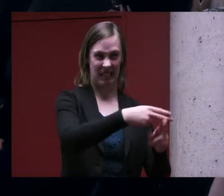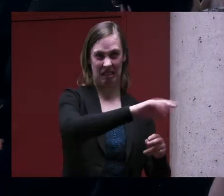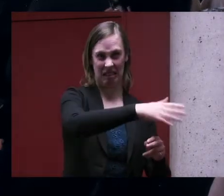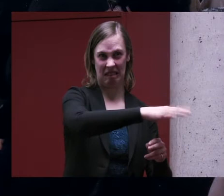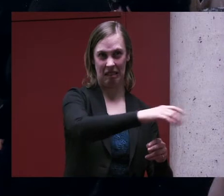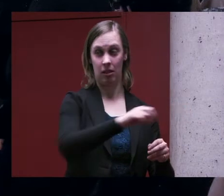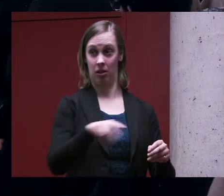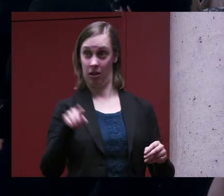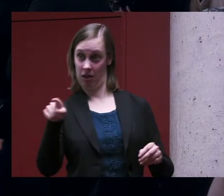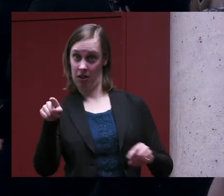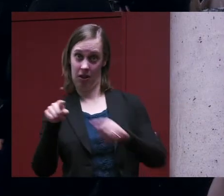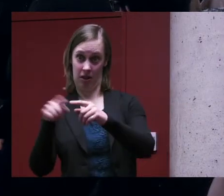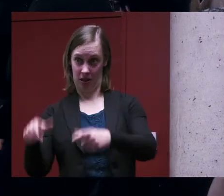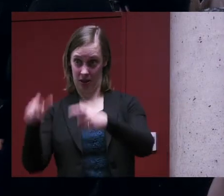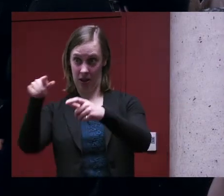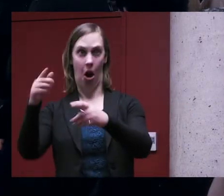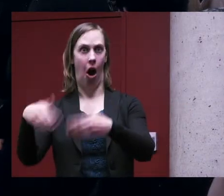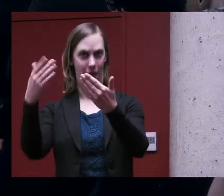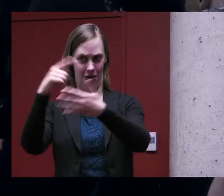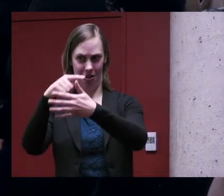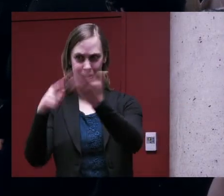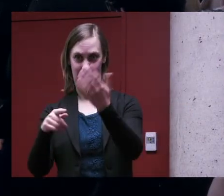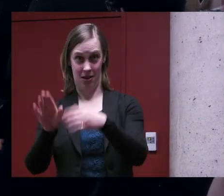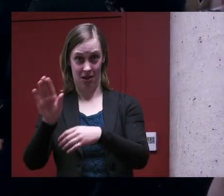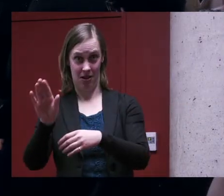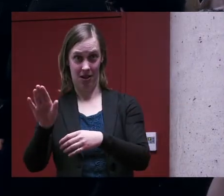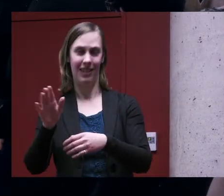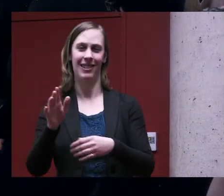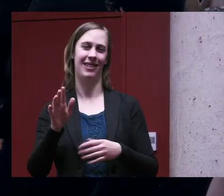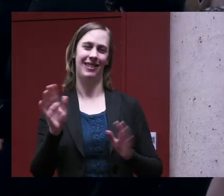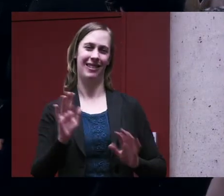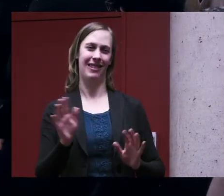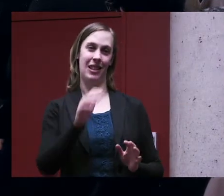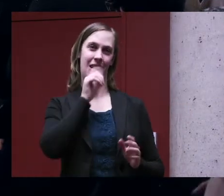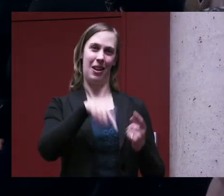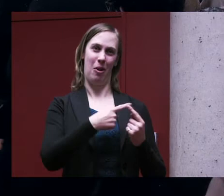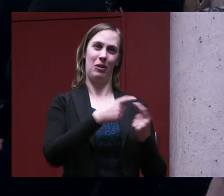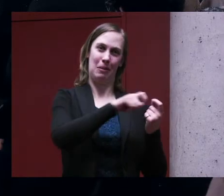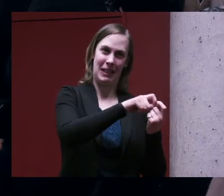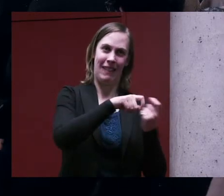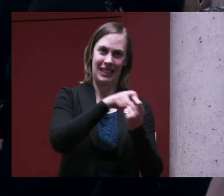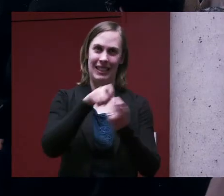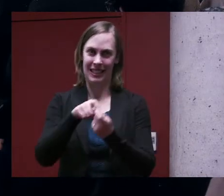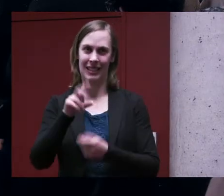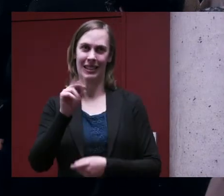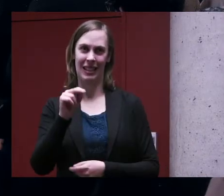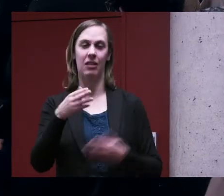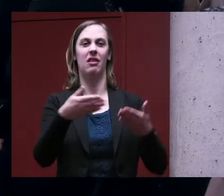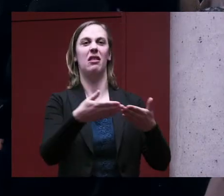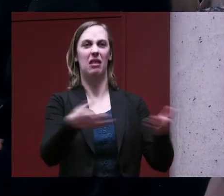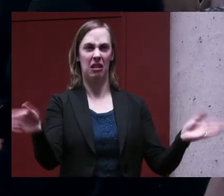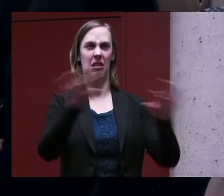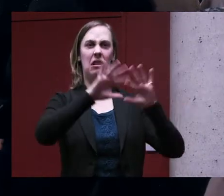facility, what is offered. It's not about their situation. It's about long-term care policies